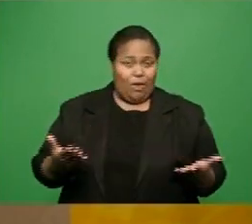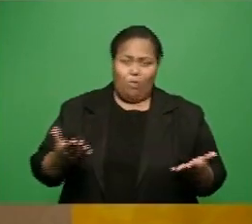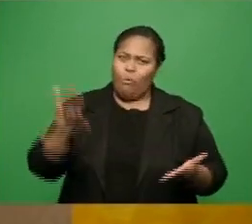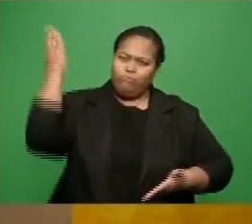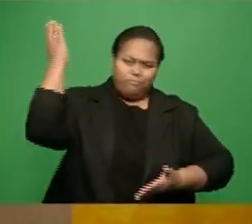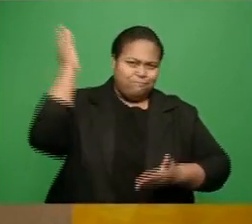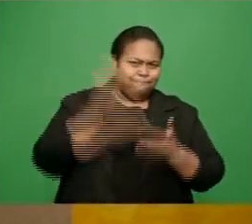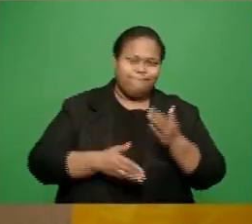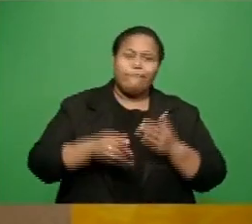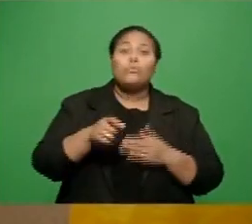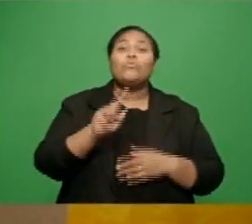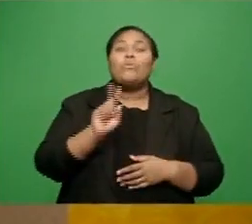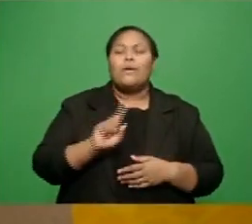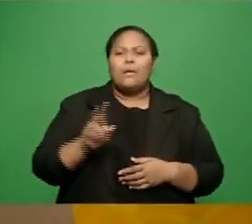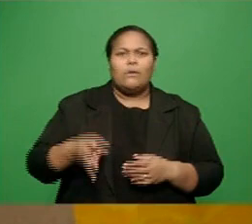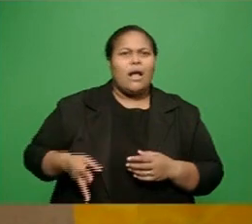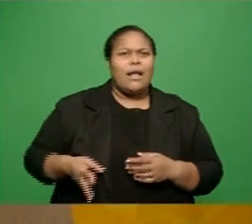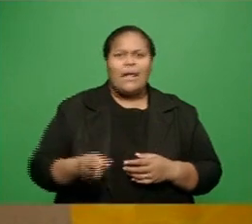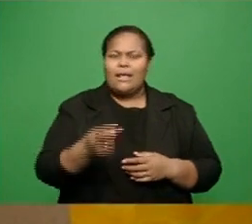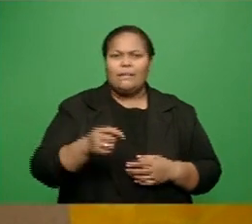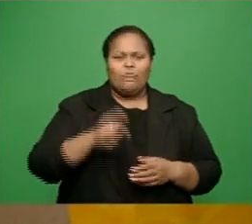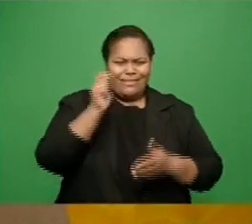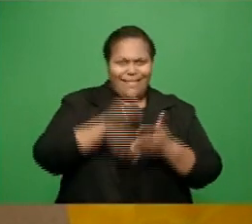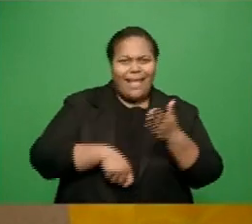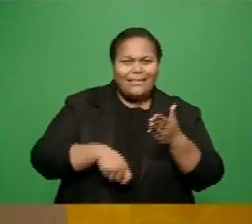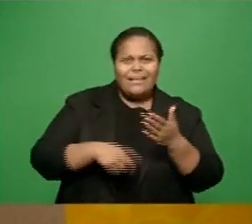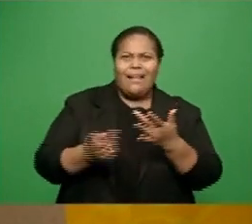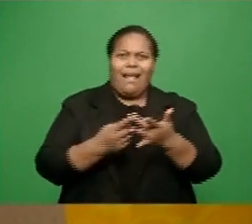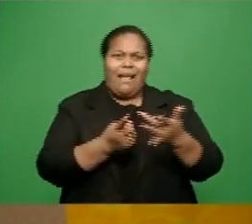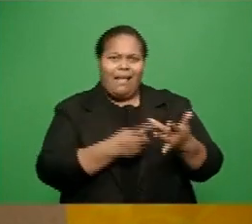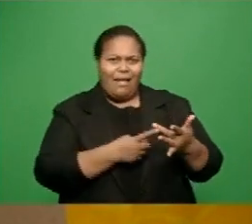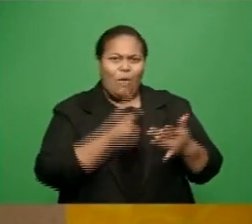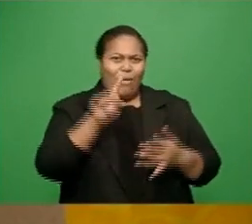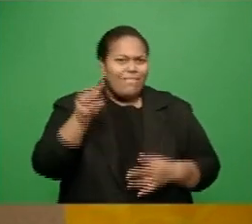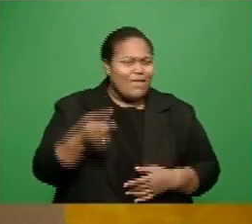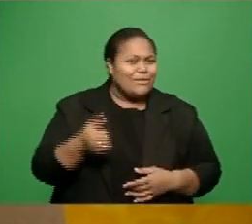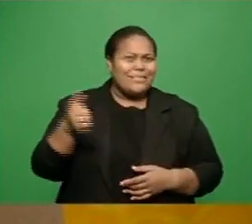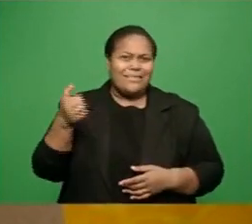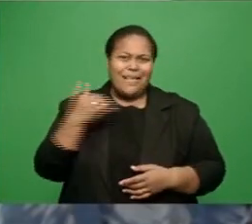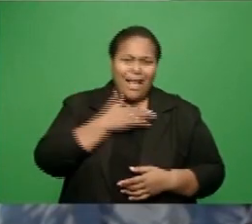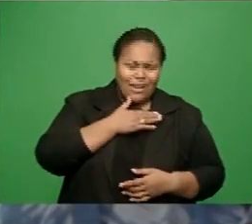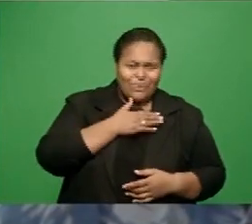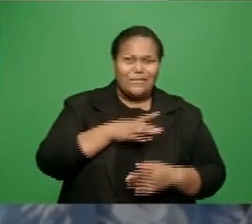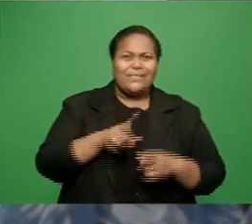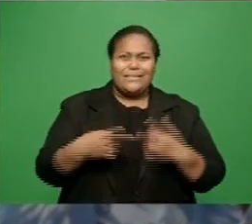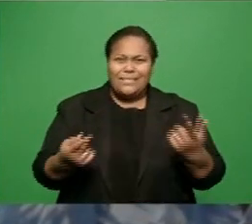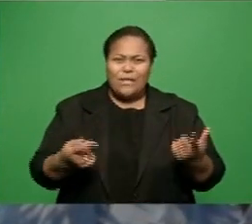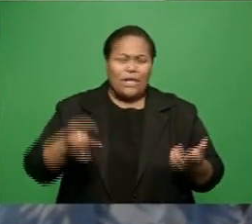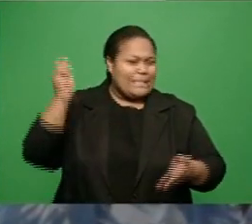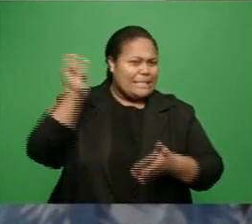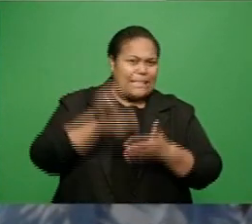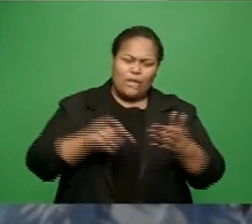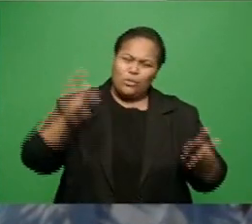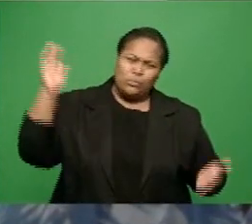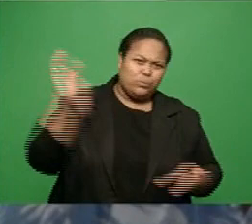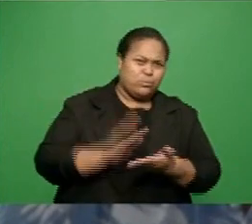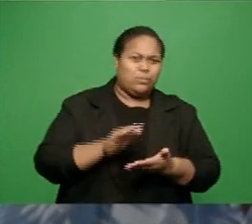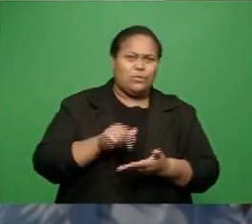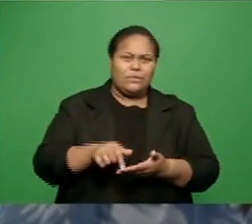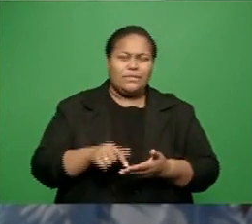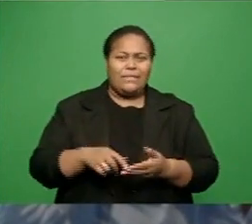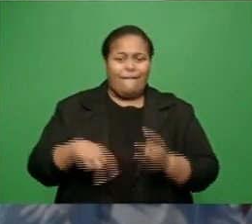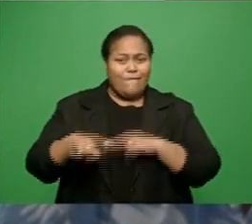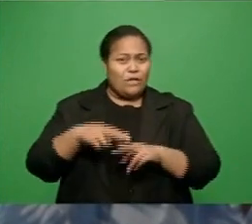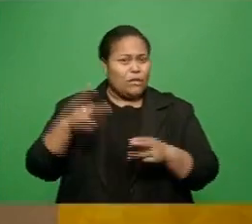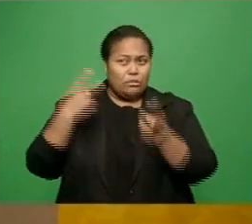duties on over 1,600 items. It introduced the steepest tax cut in Fijian history, and it